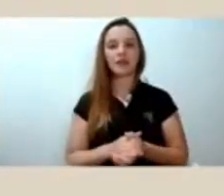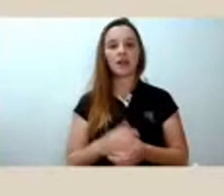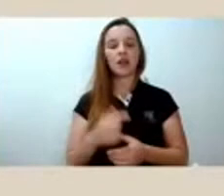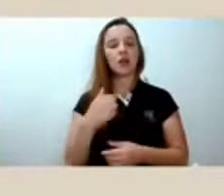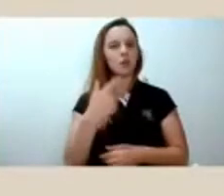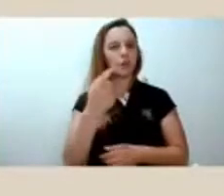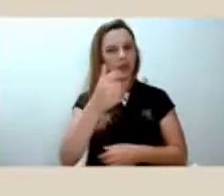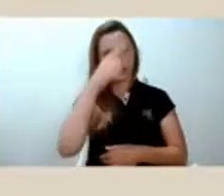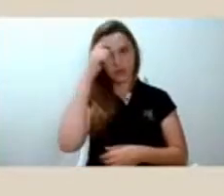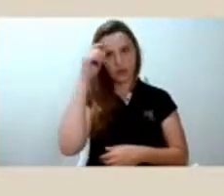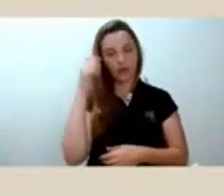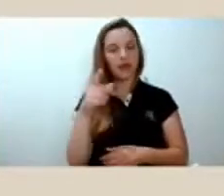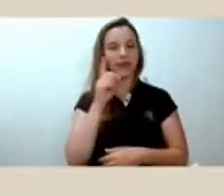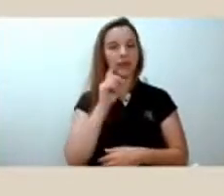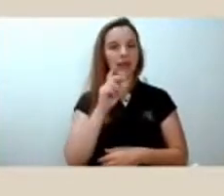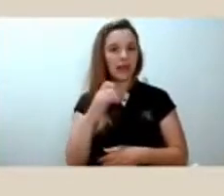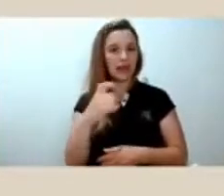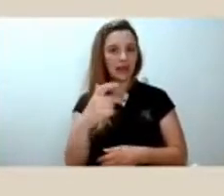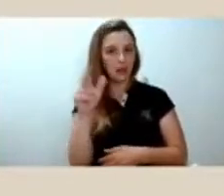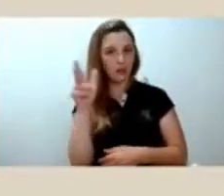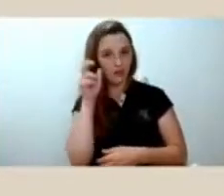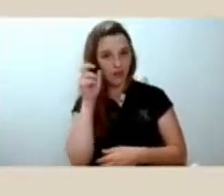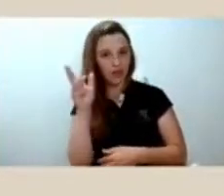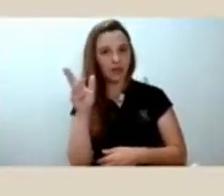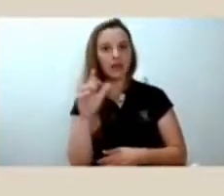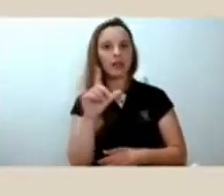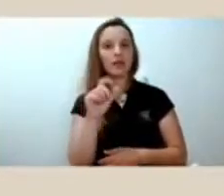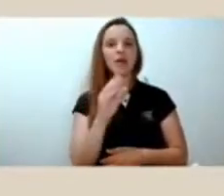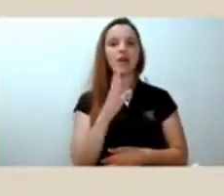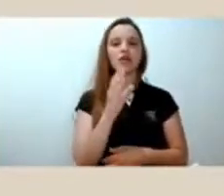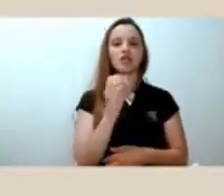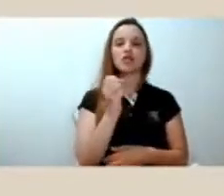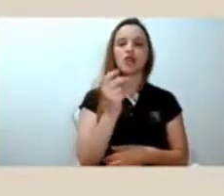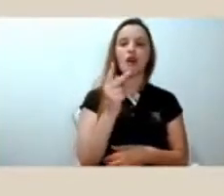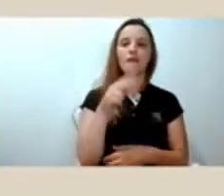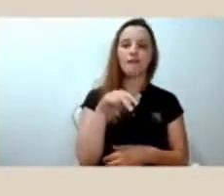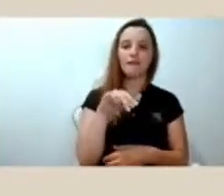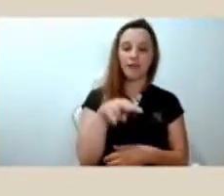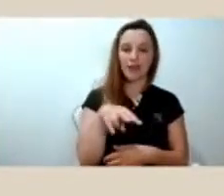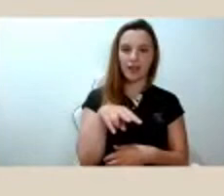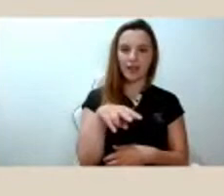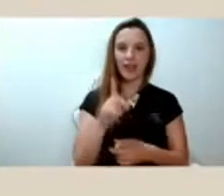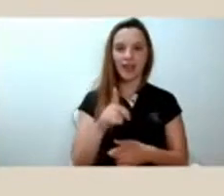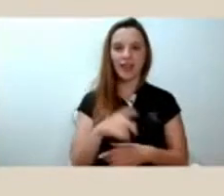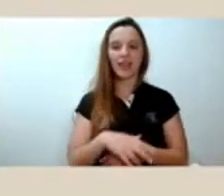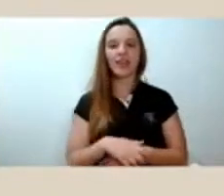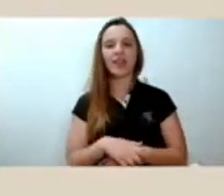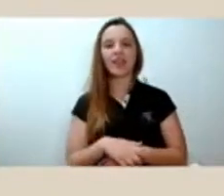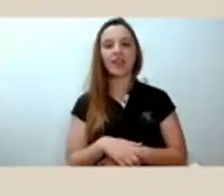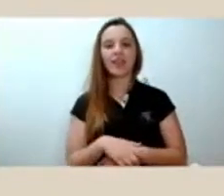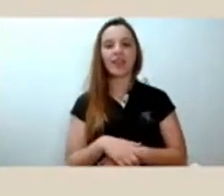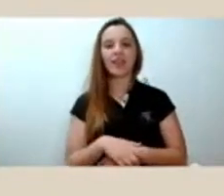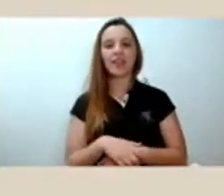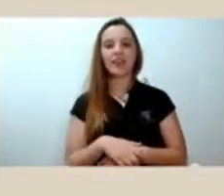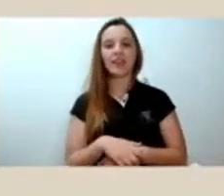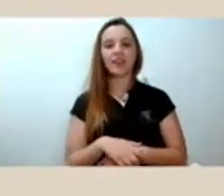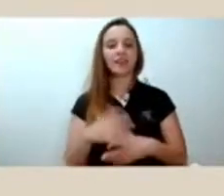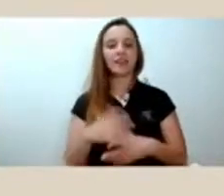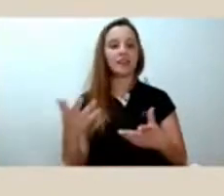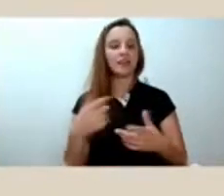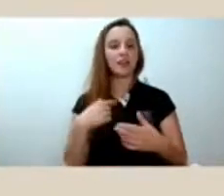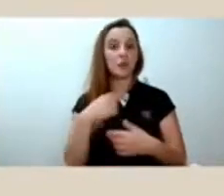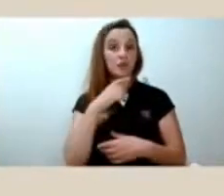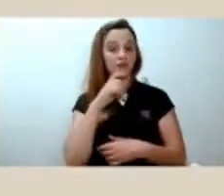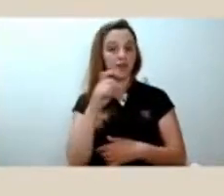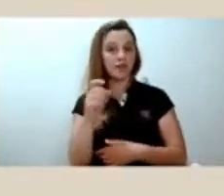a Rita e o Jovem, não é? Por acaso eu ia avisar ao António, não estou com um bom